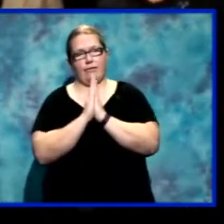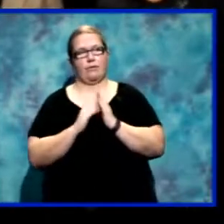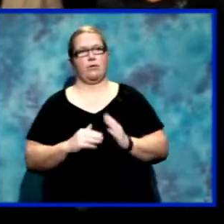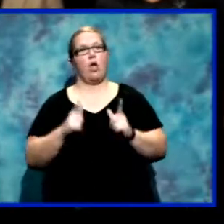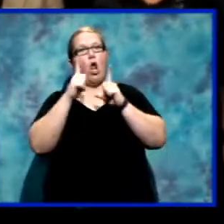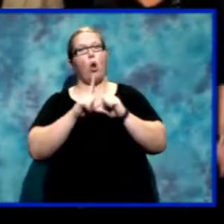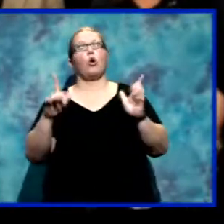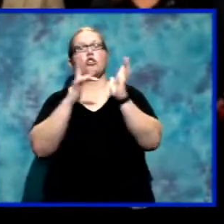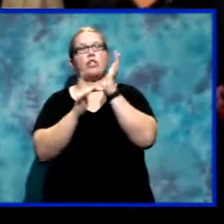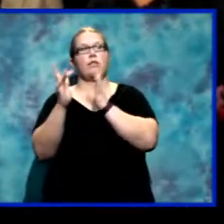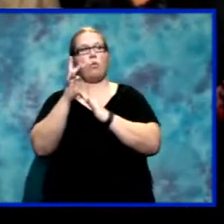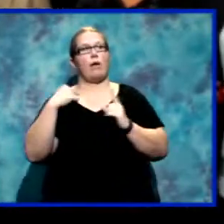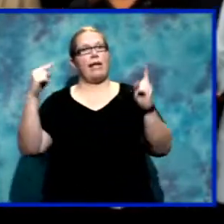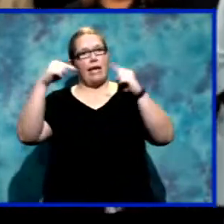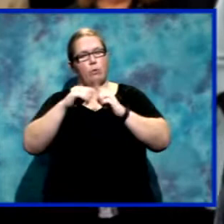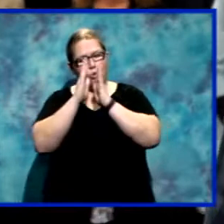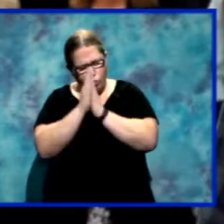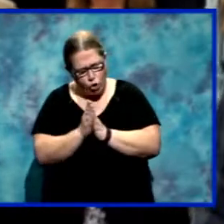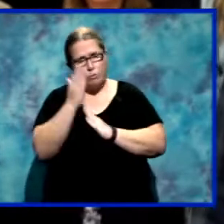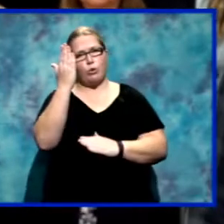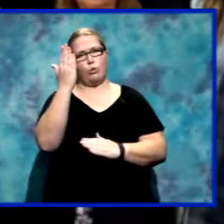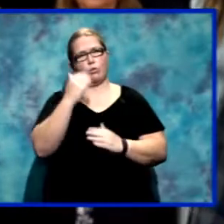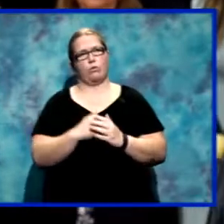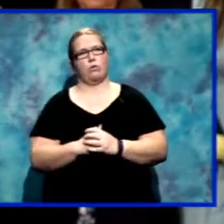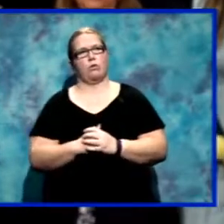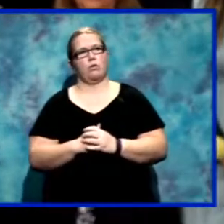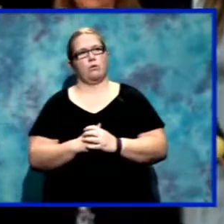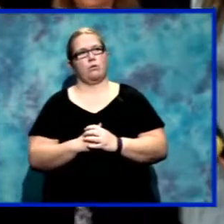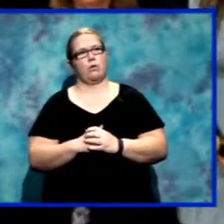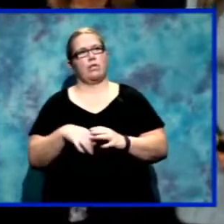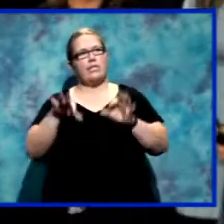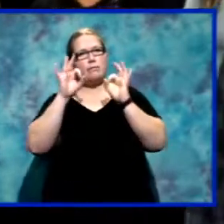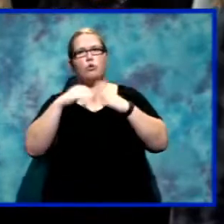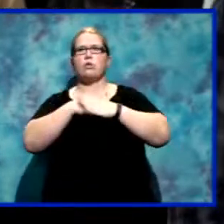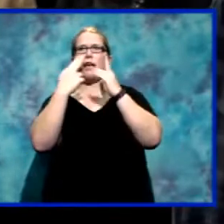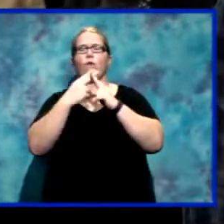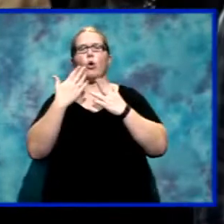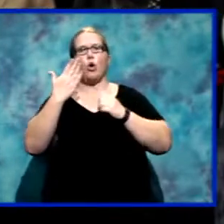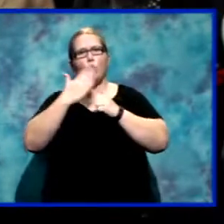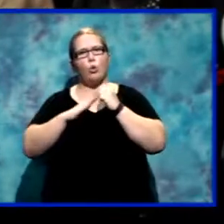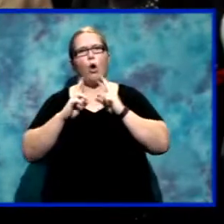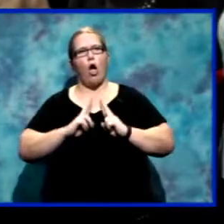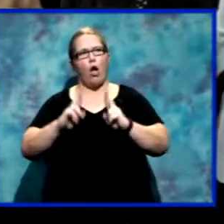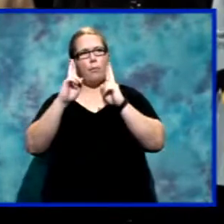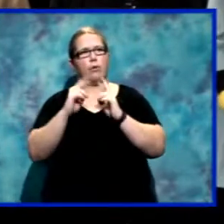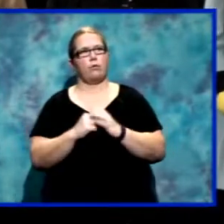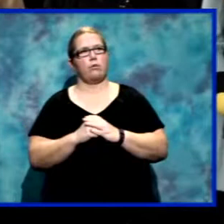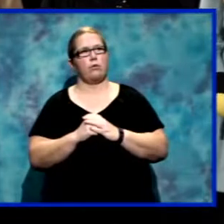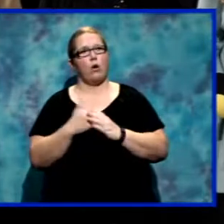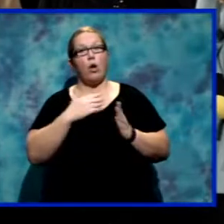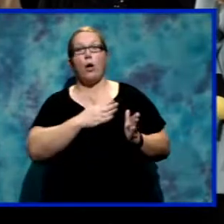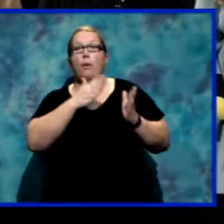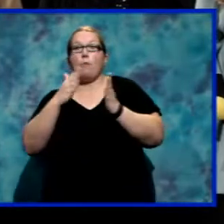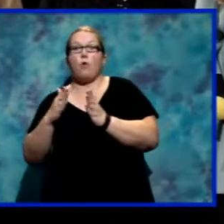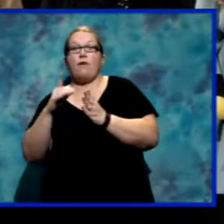Lord Jesus, we come here to worship you. There's a special day for New Hope. We're moving from being